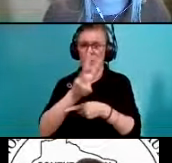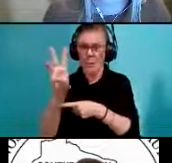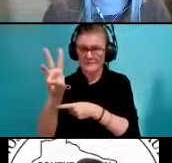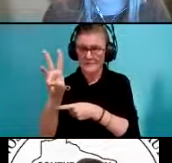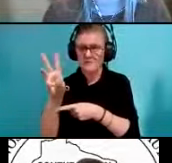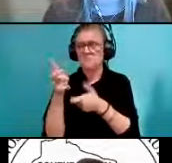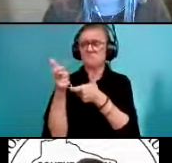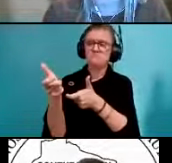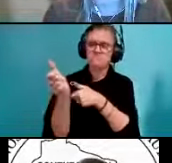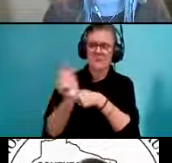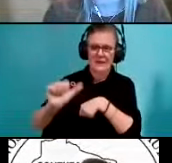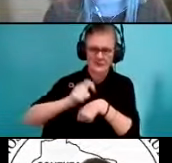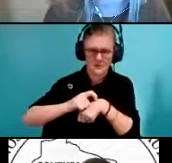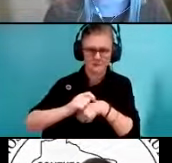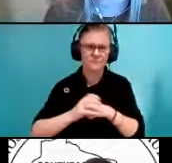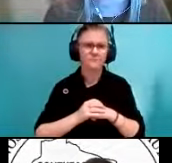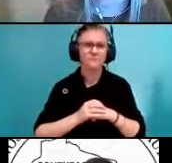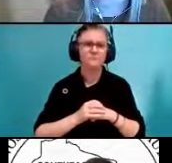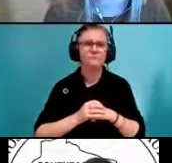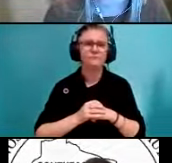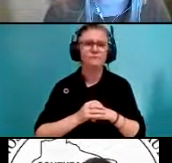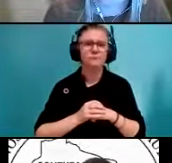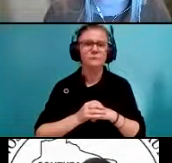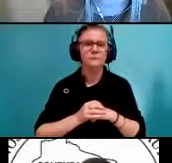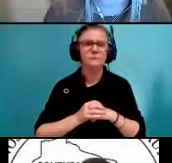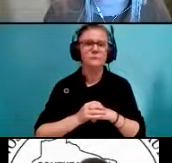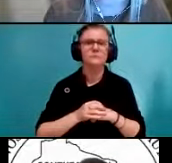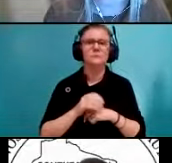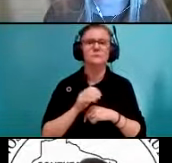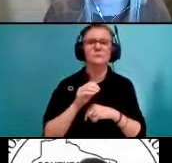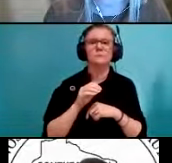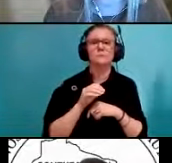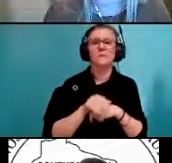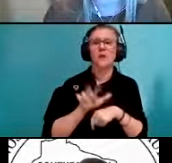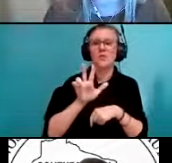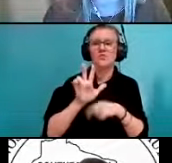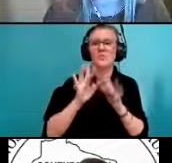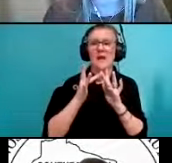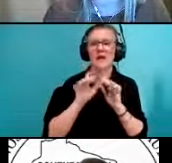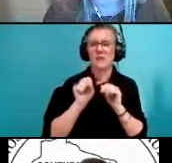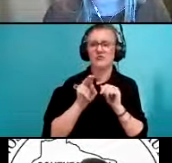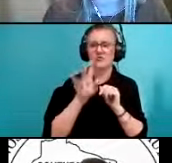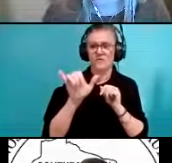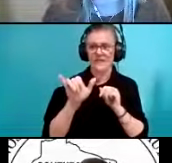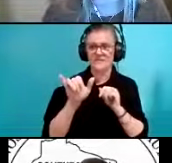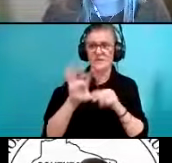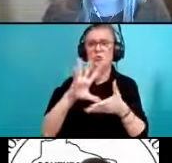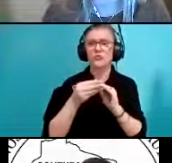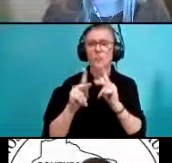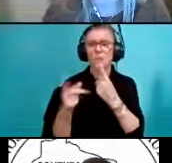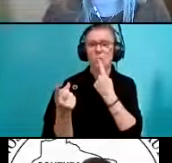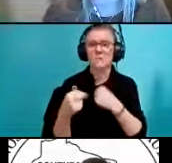to view at any time. There were 132 responses to the 3 online surveys. And out of